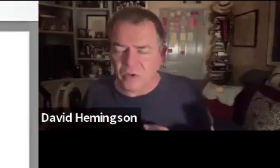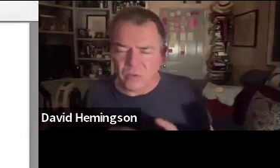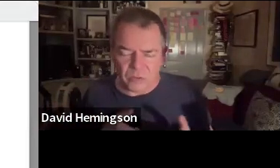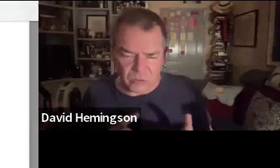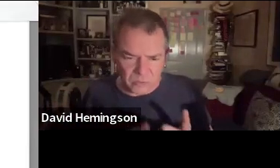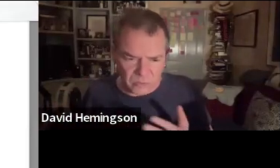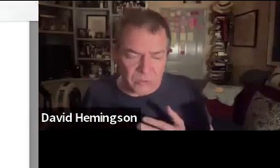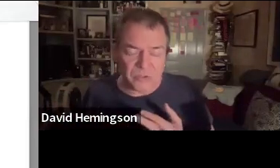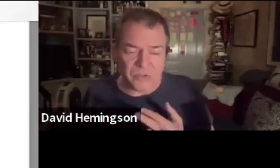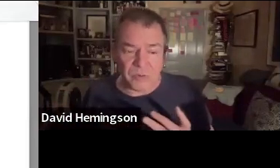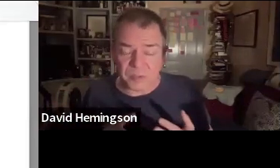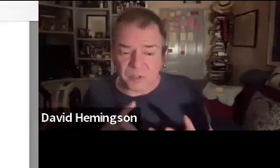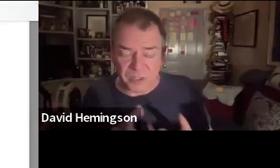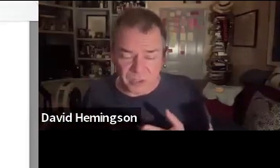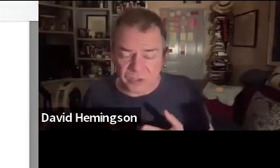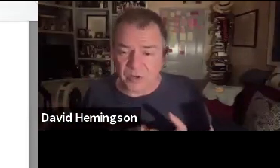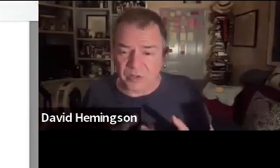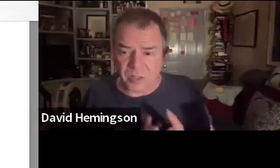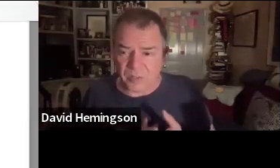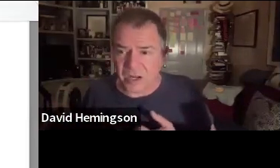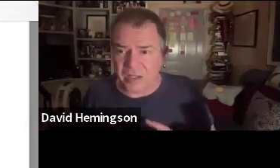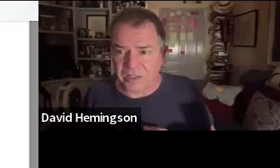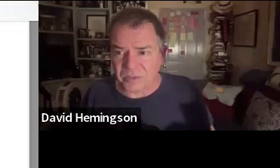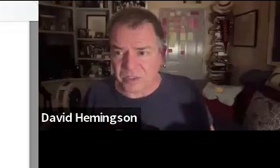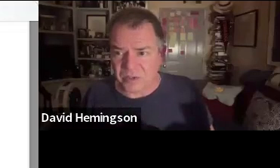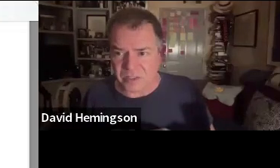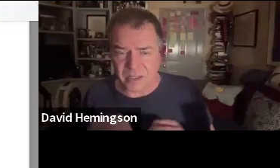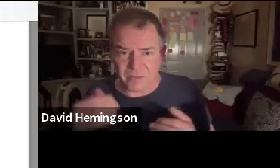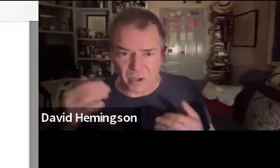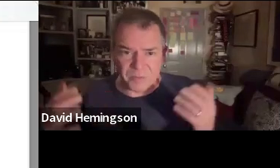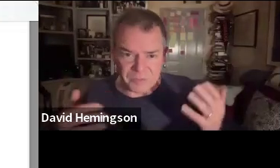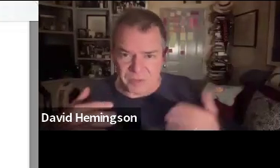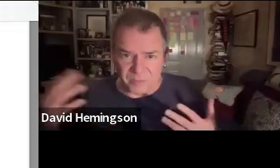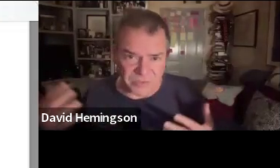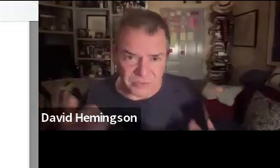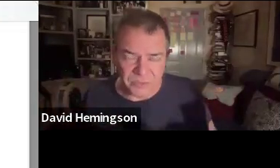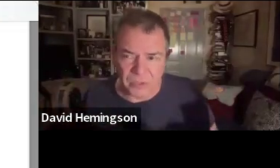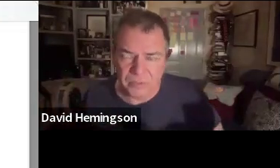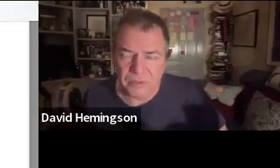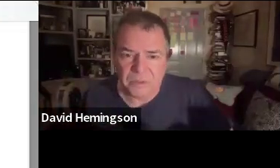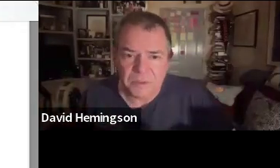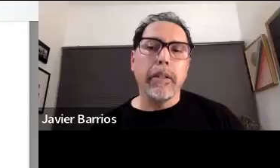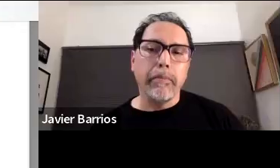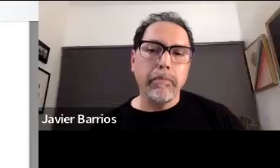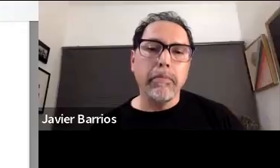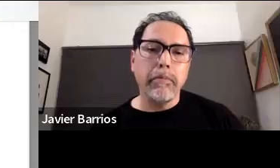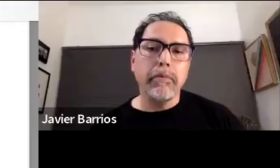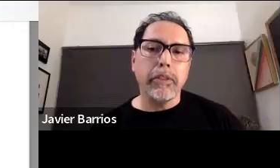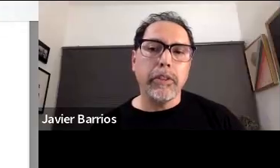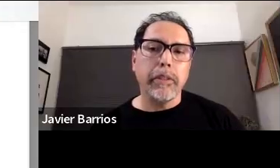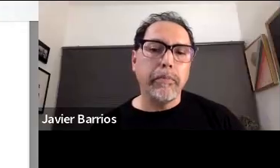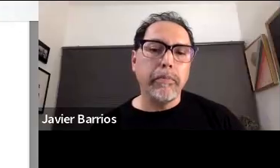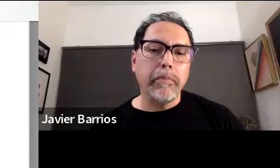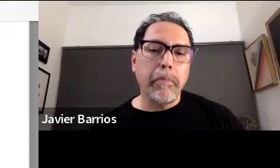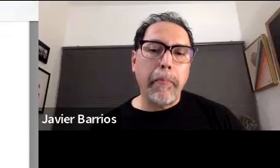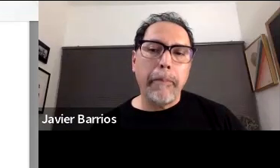owe those two showrunners I mentioned, other showrunners, and my colleagues over the years, and kind of helping me develop that muscle. Yeah, right. Yeah, for